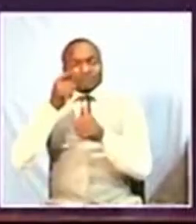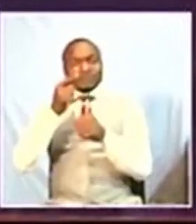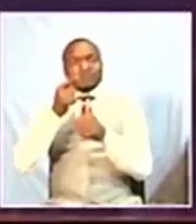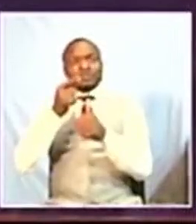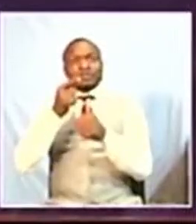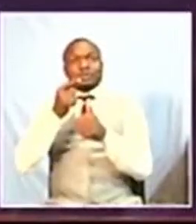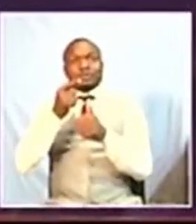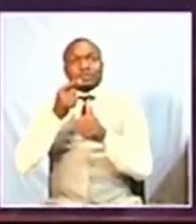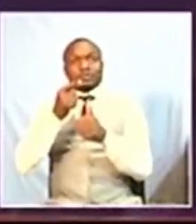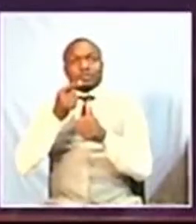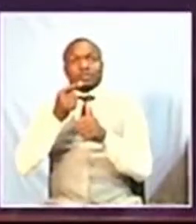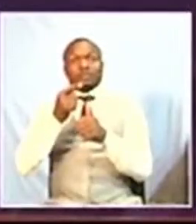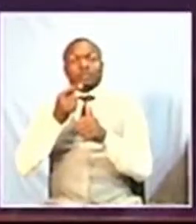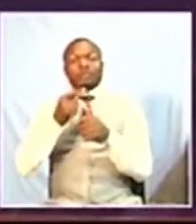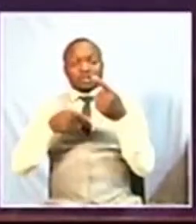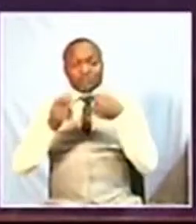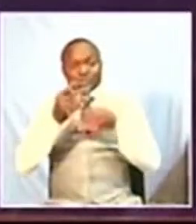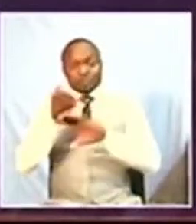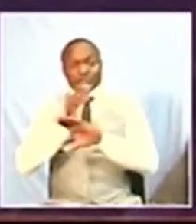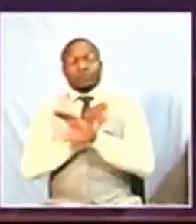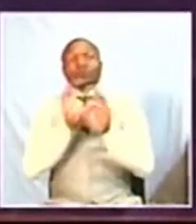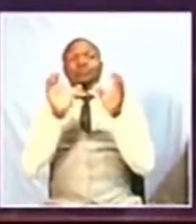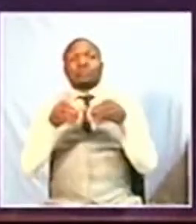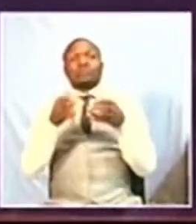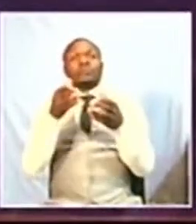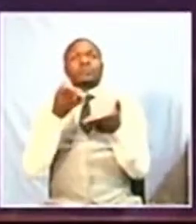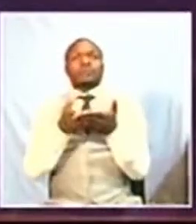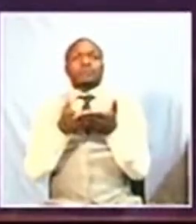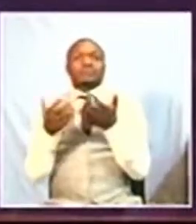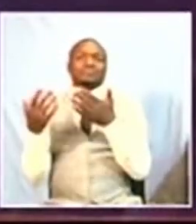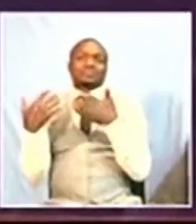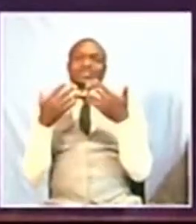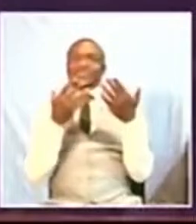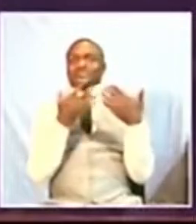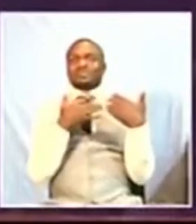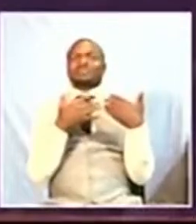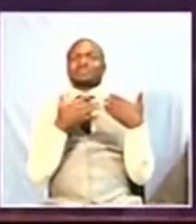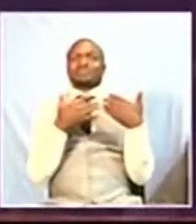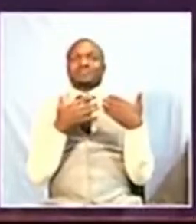Town Council to make an appearance before the committee, and this is Chisamba Town